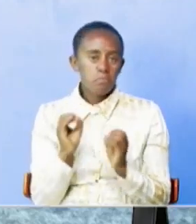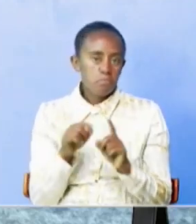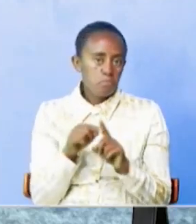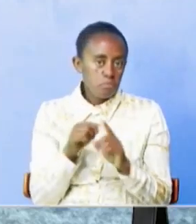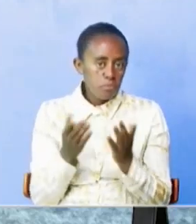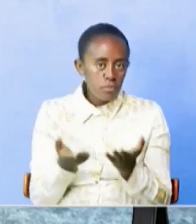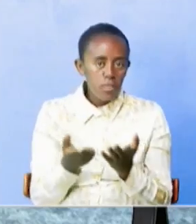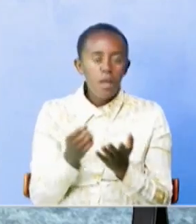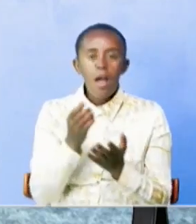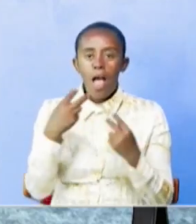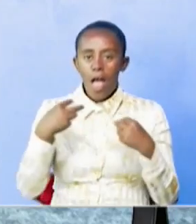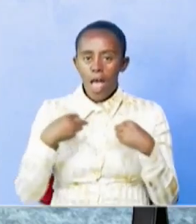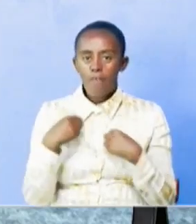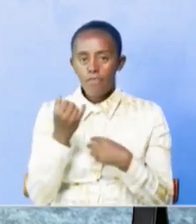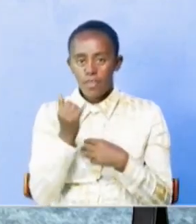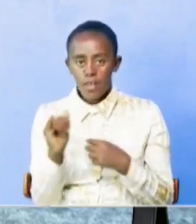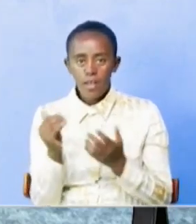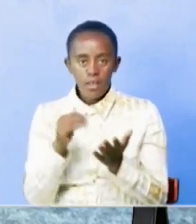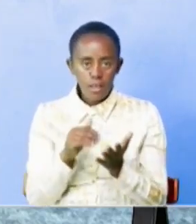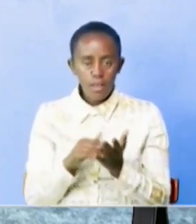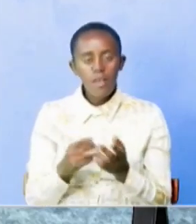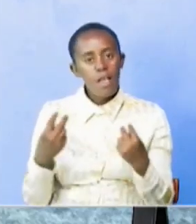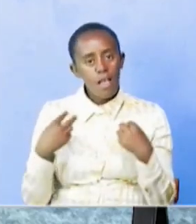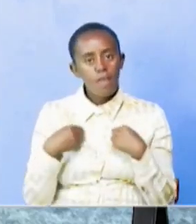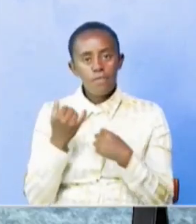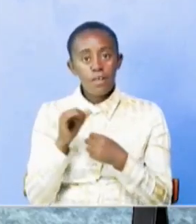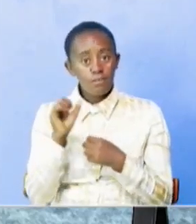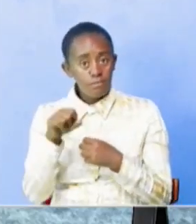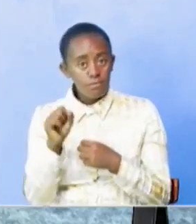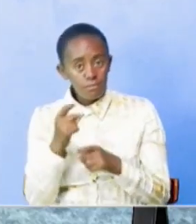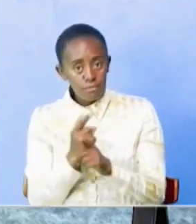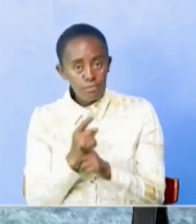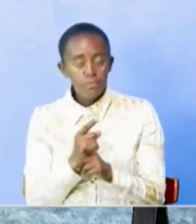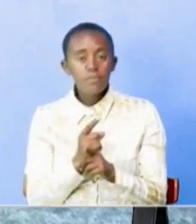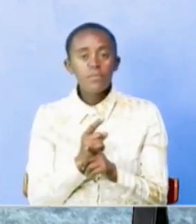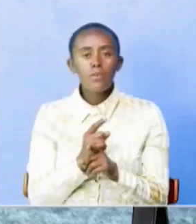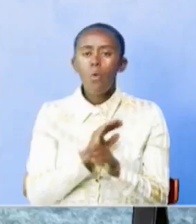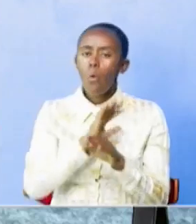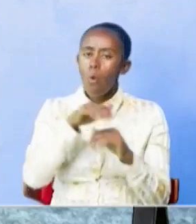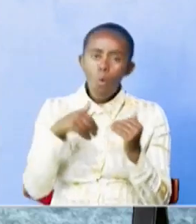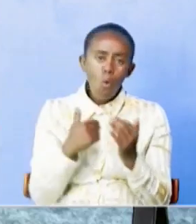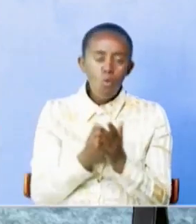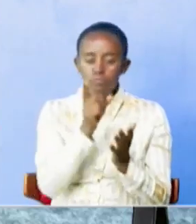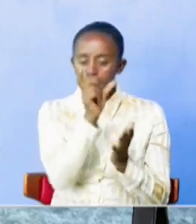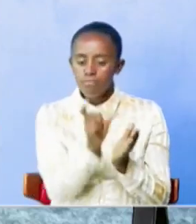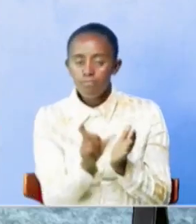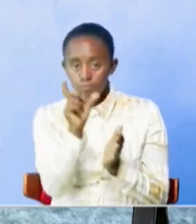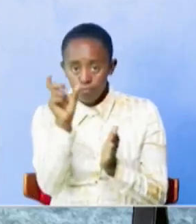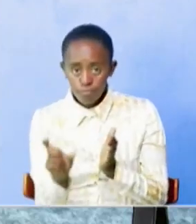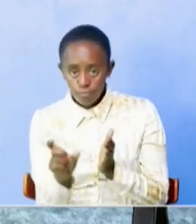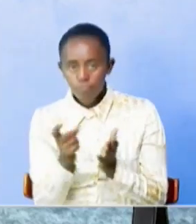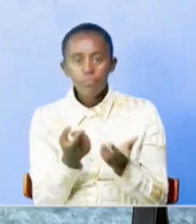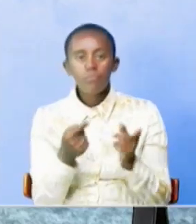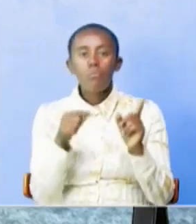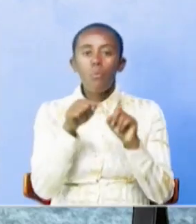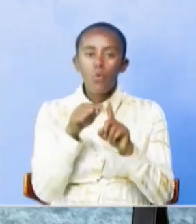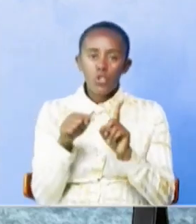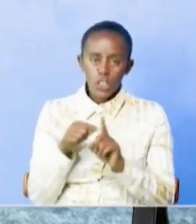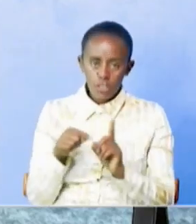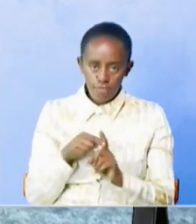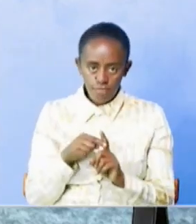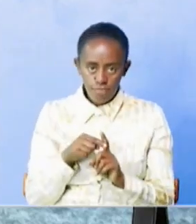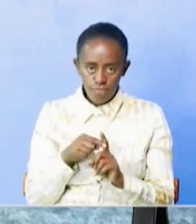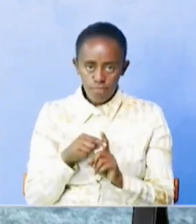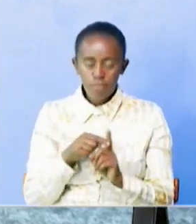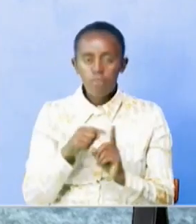Have they? Again, have they, right? So all of them are what? Positive. The tag